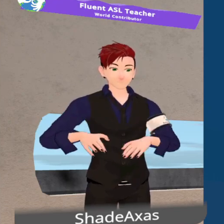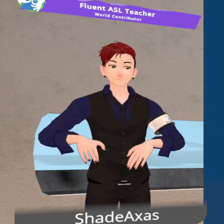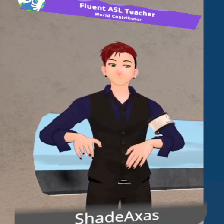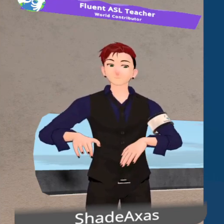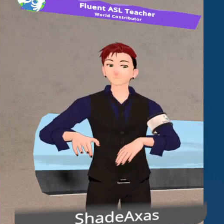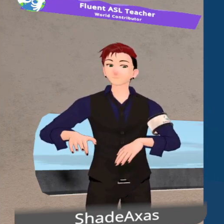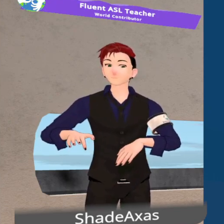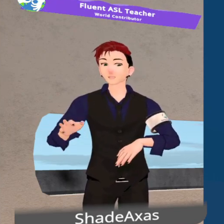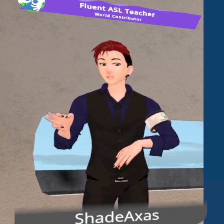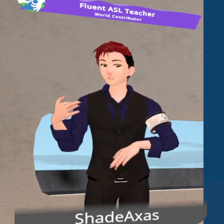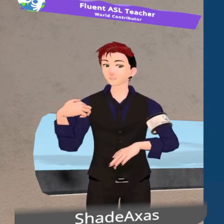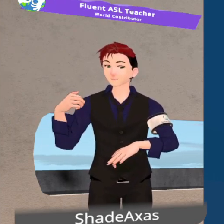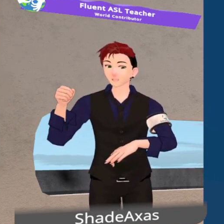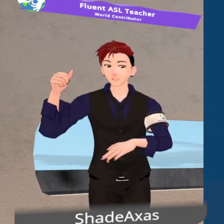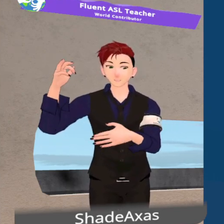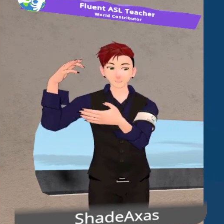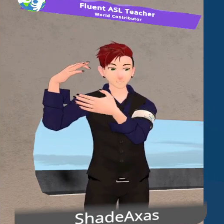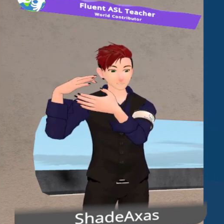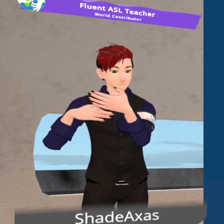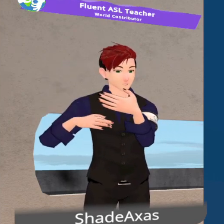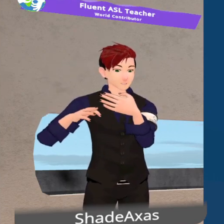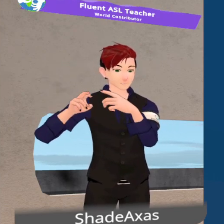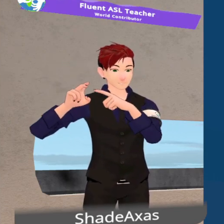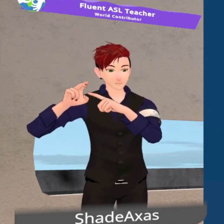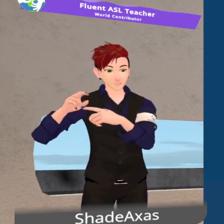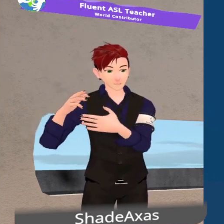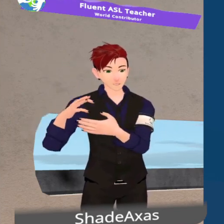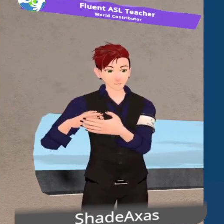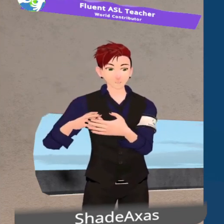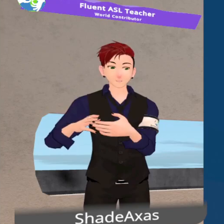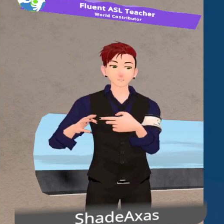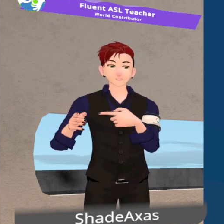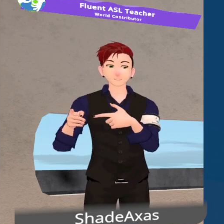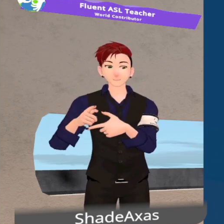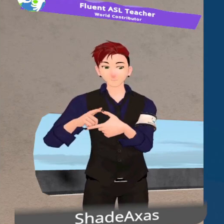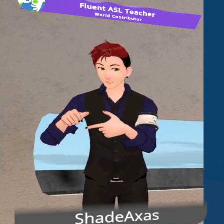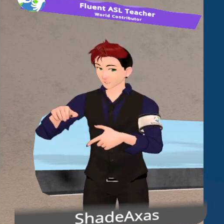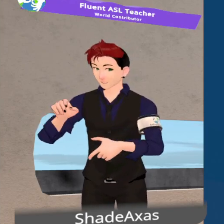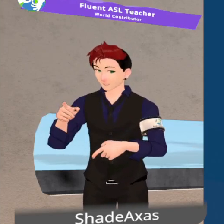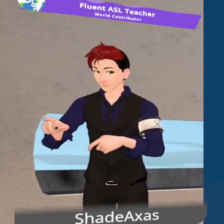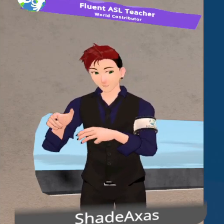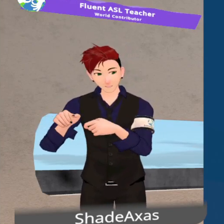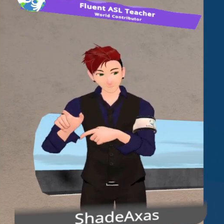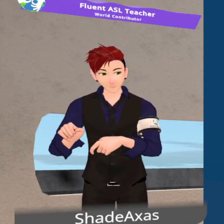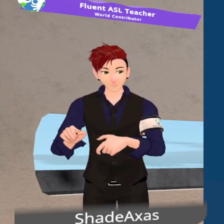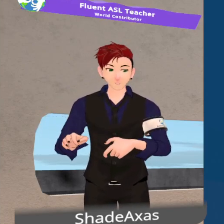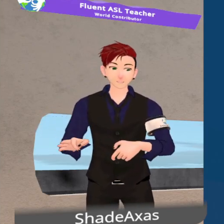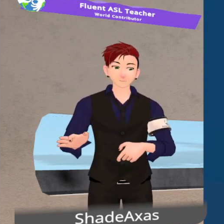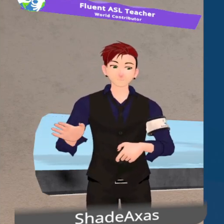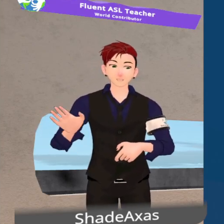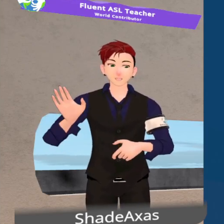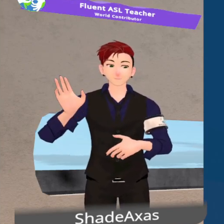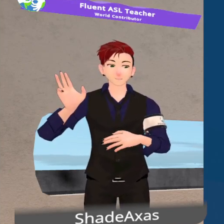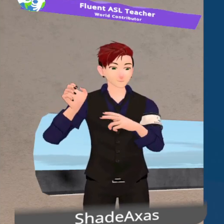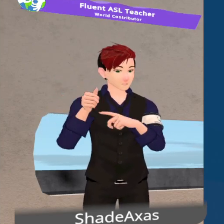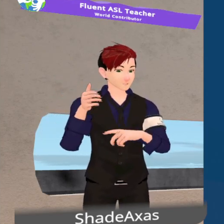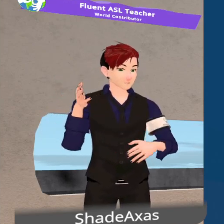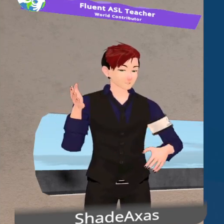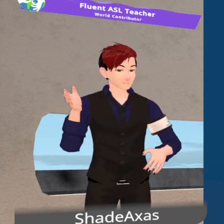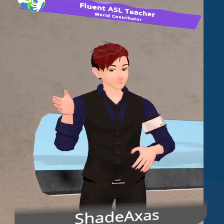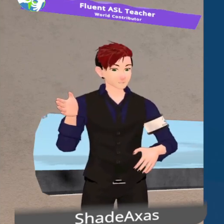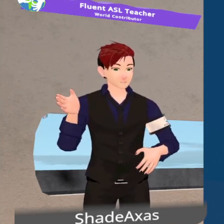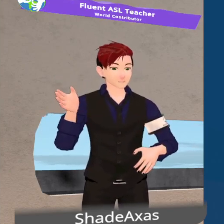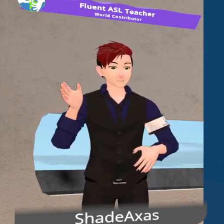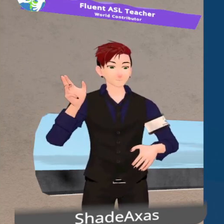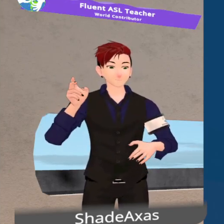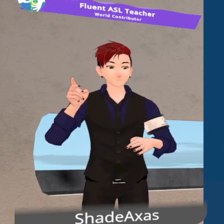space. It has lists of vocabulary words along with a quiz mode. The